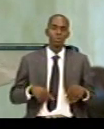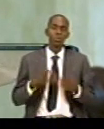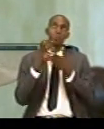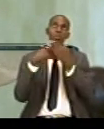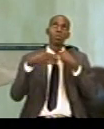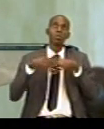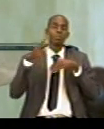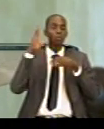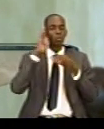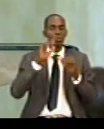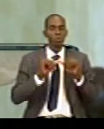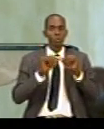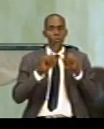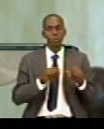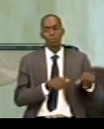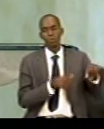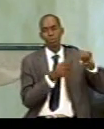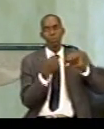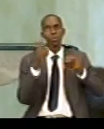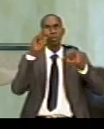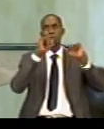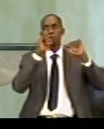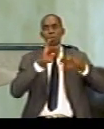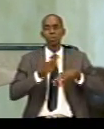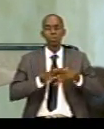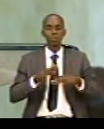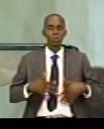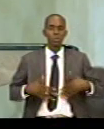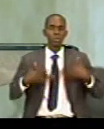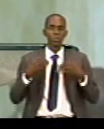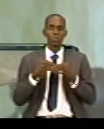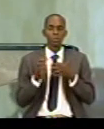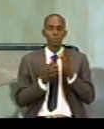upon your life in Jesus' name.